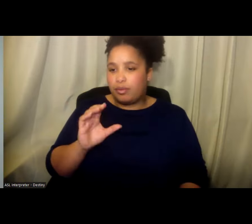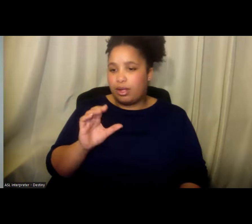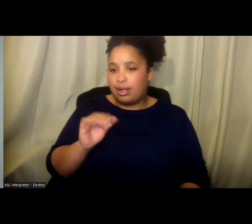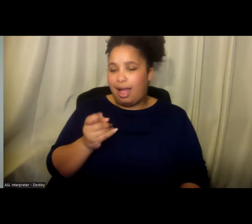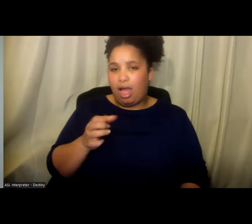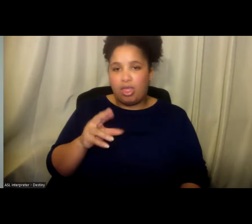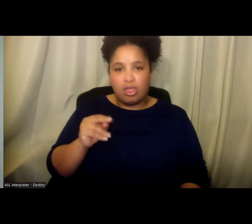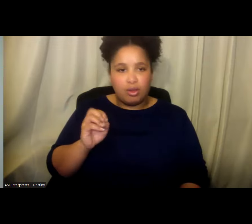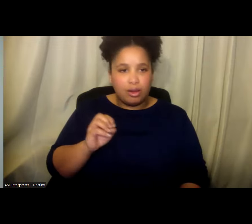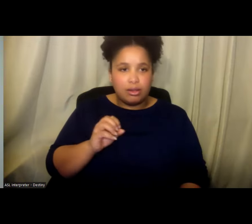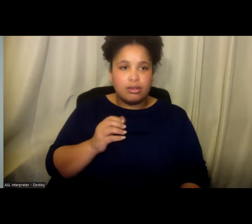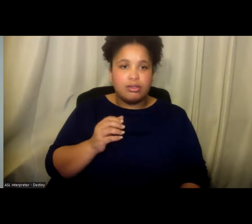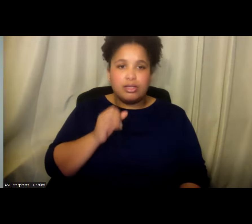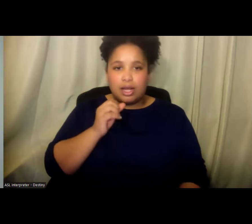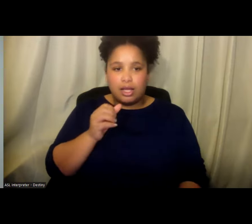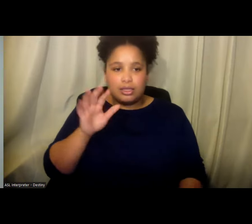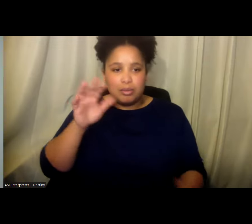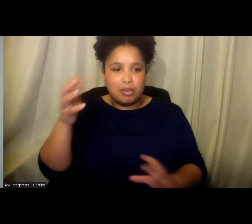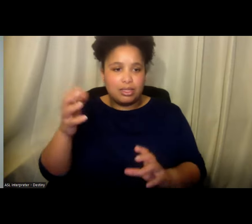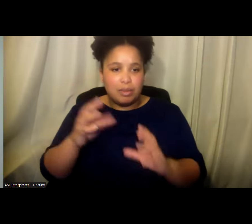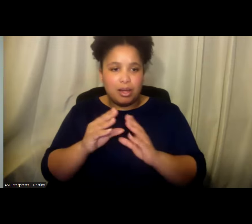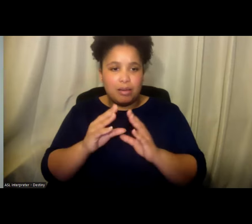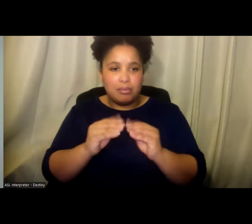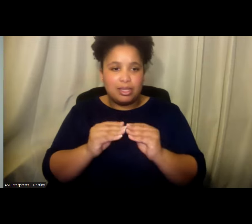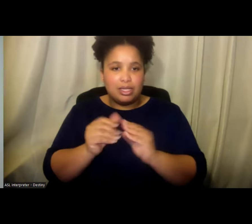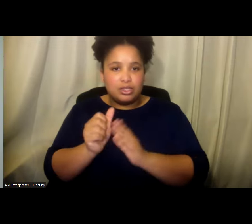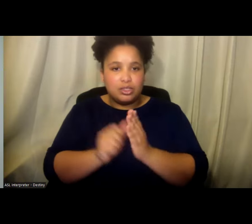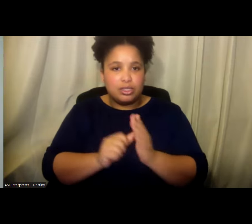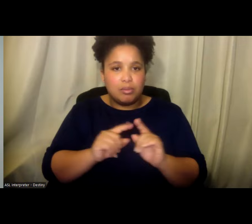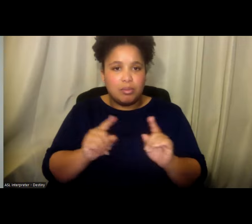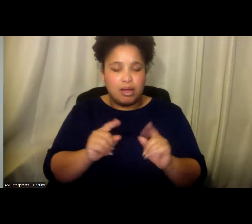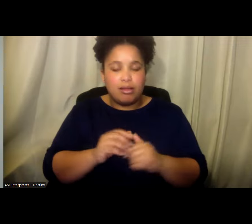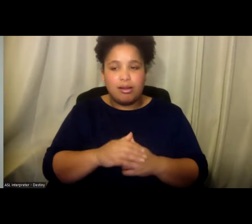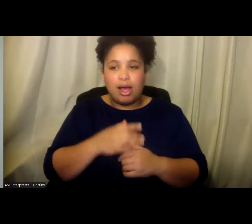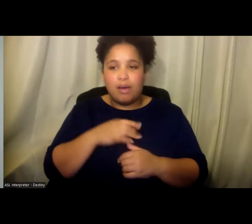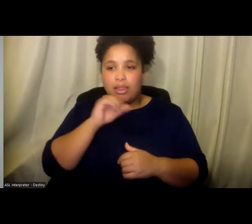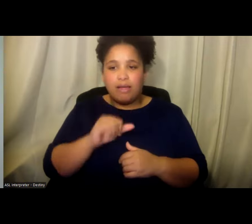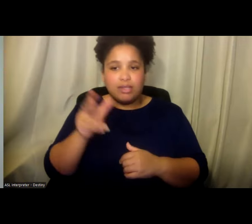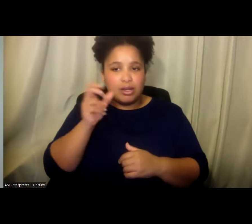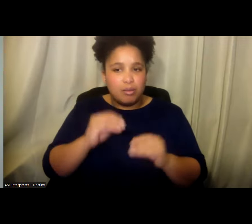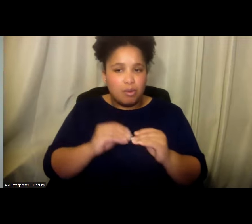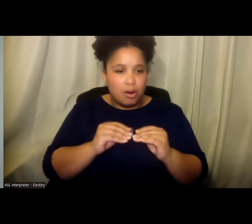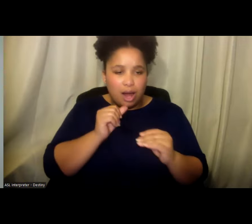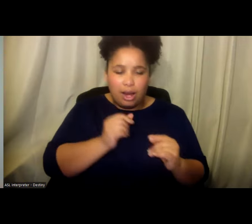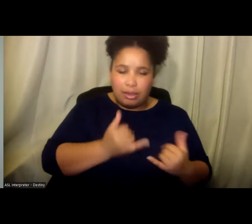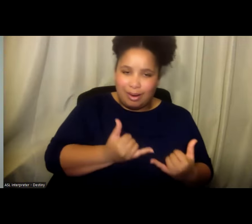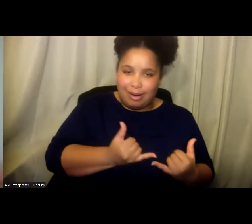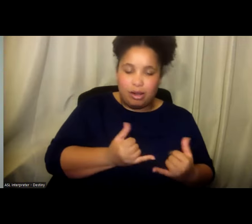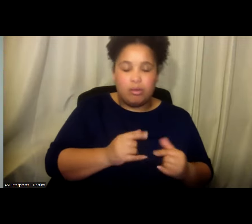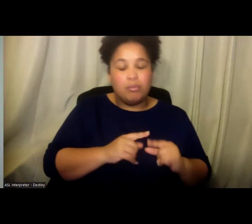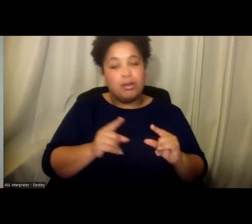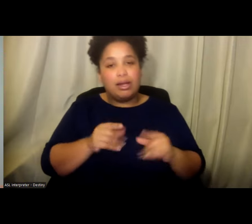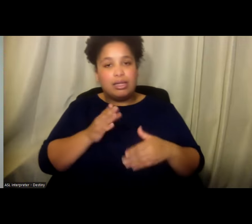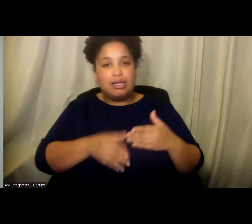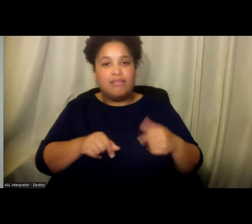again screw up the meeting agenda, but I would love to hear more, not right this moment, but at the